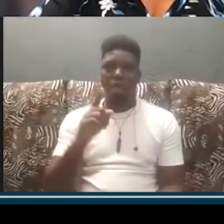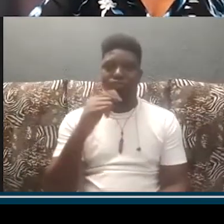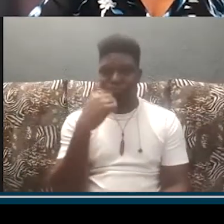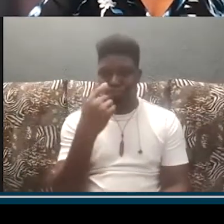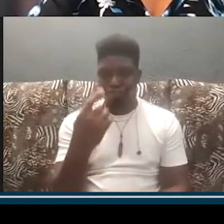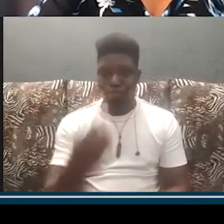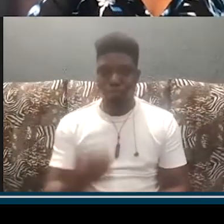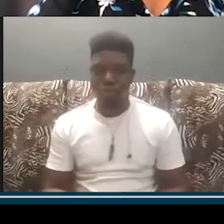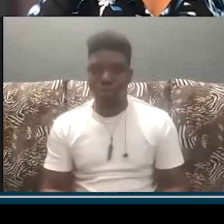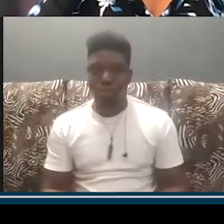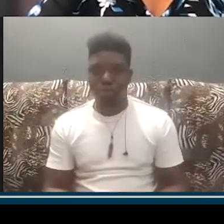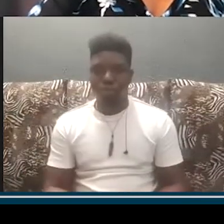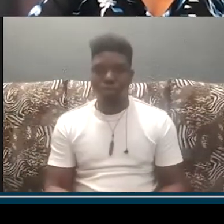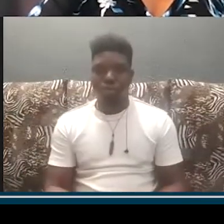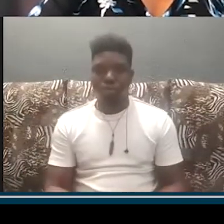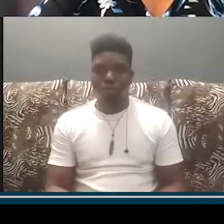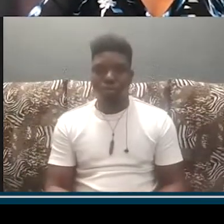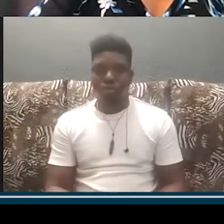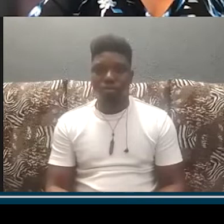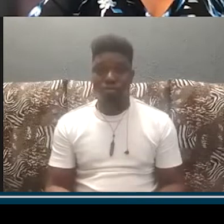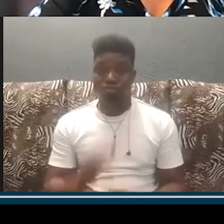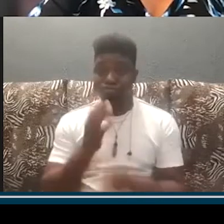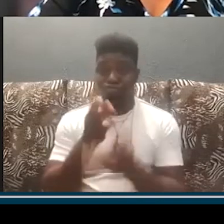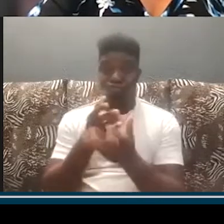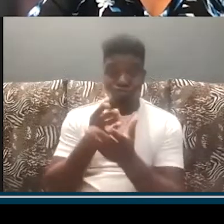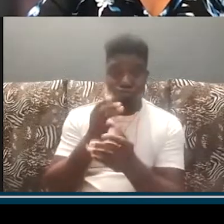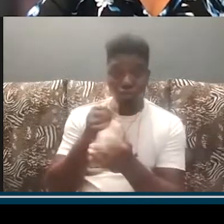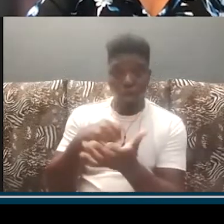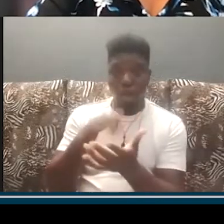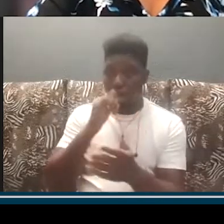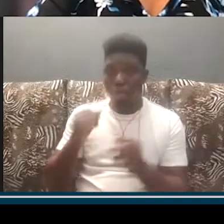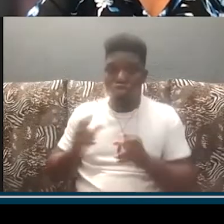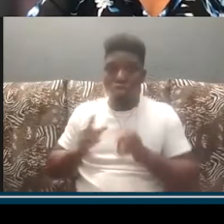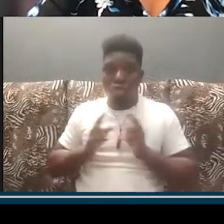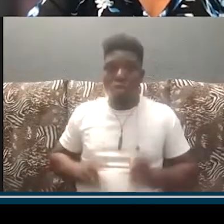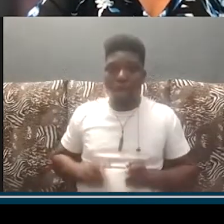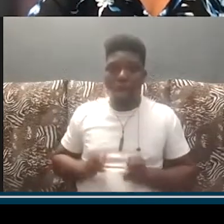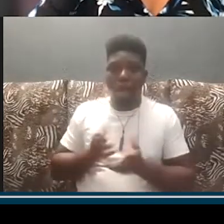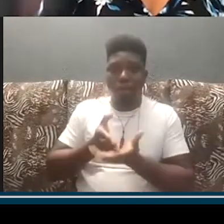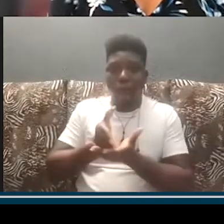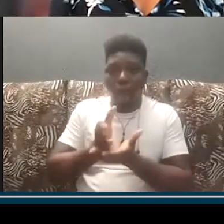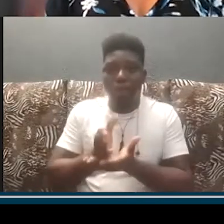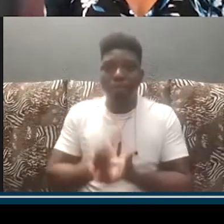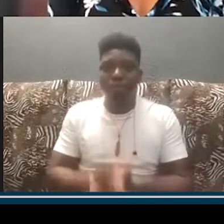human rights. It is human rights. Scott,